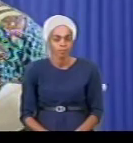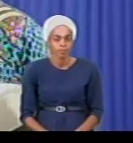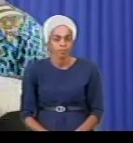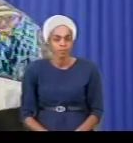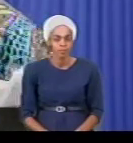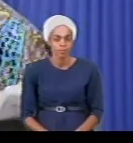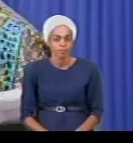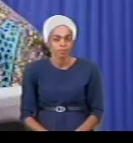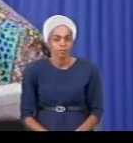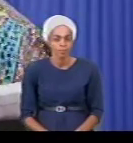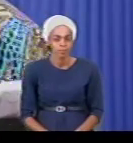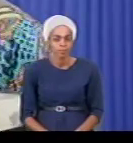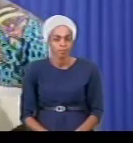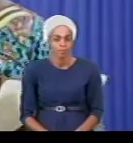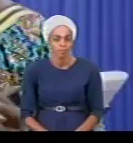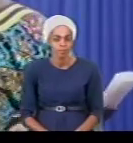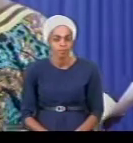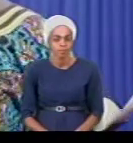foreign